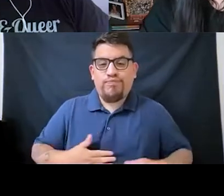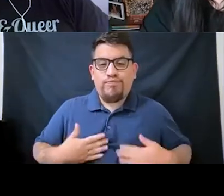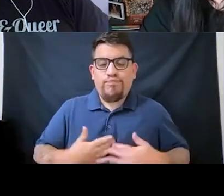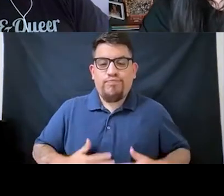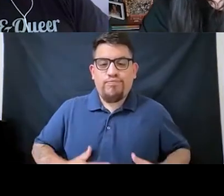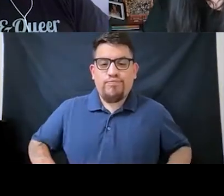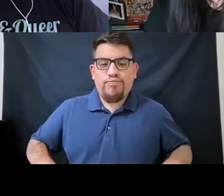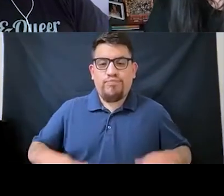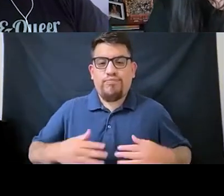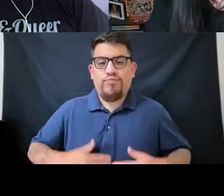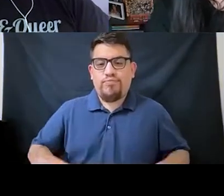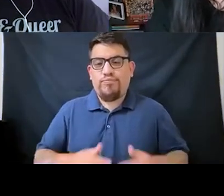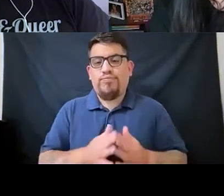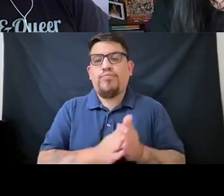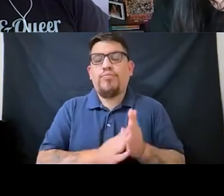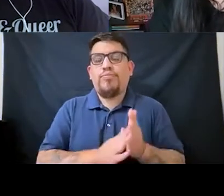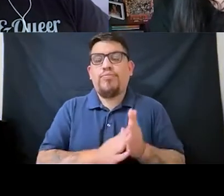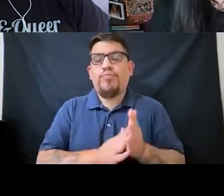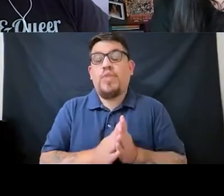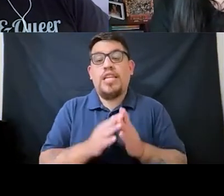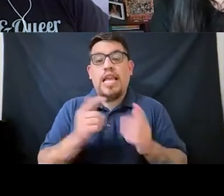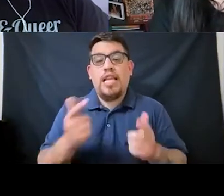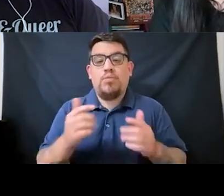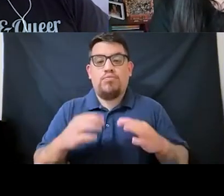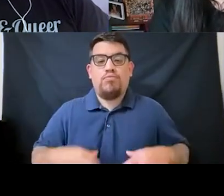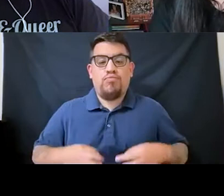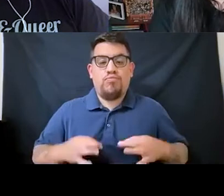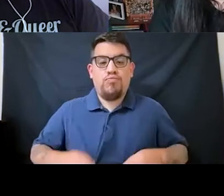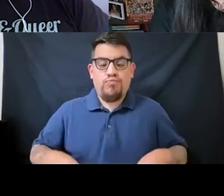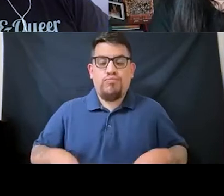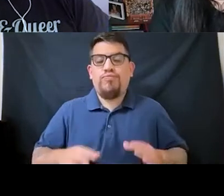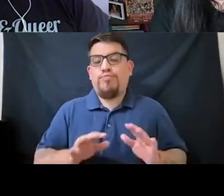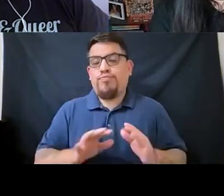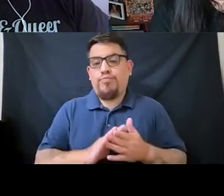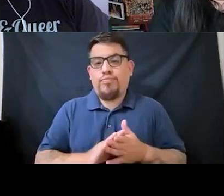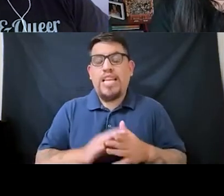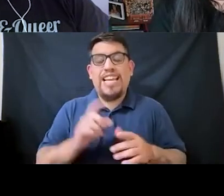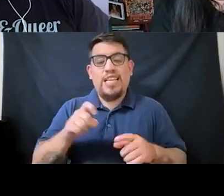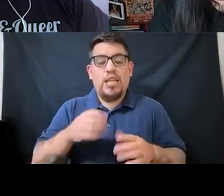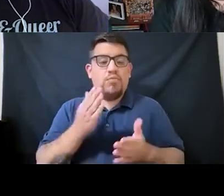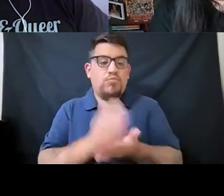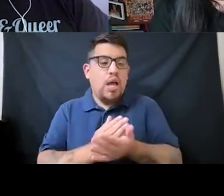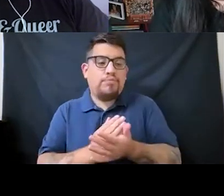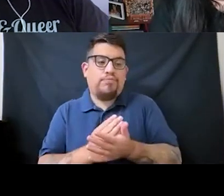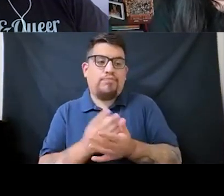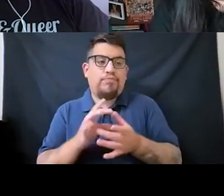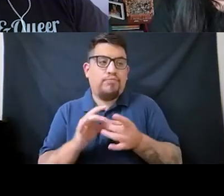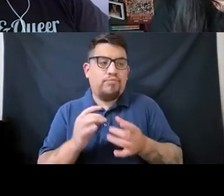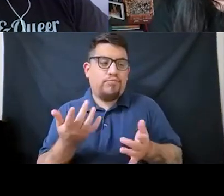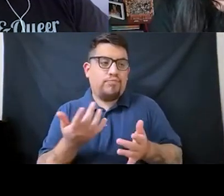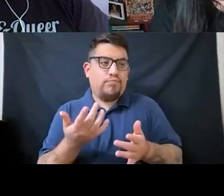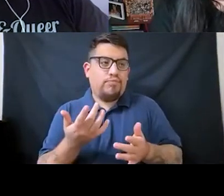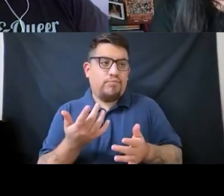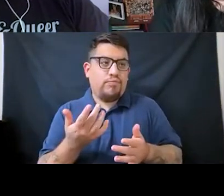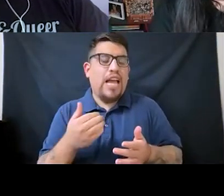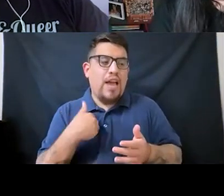my overhang. Then he pulls my shirt back down. I have to stop, he says. The barista has a